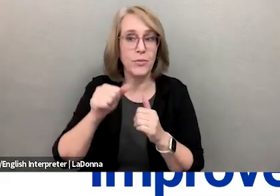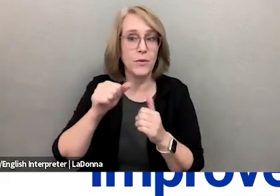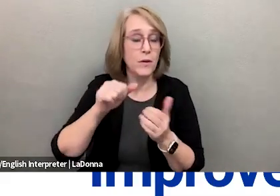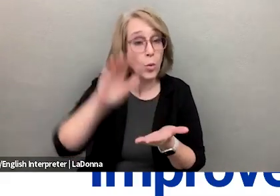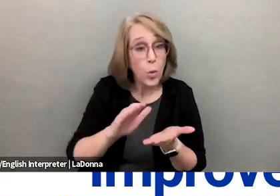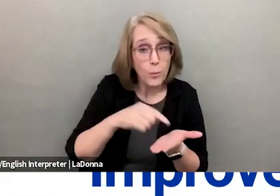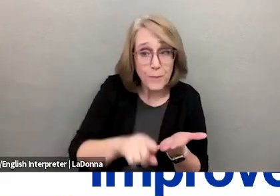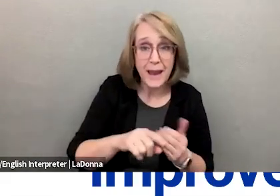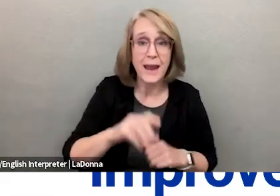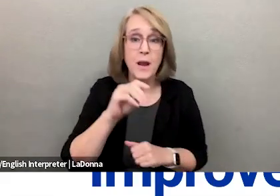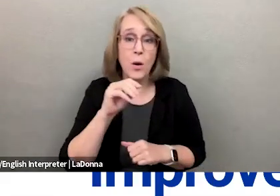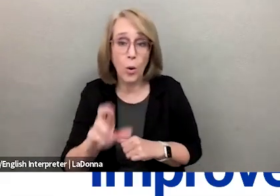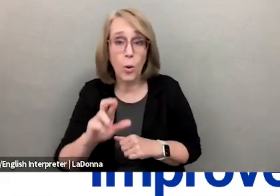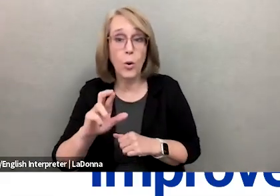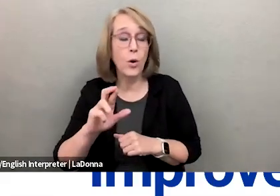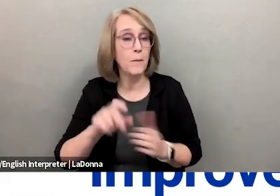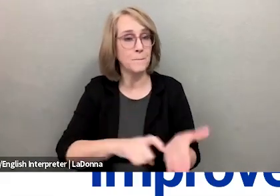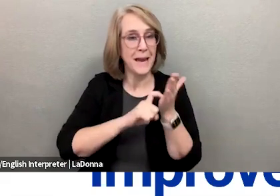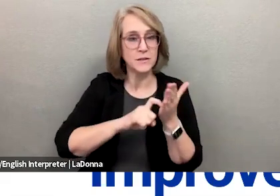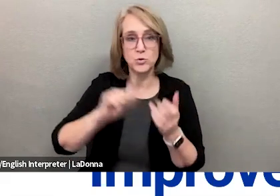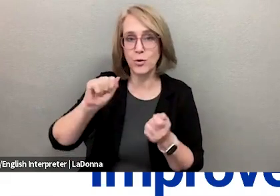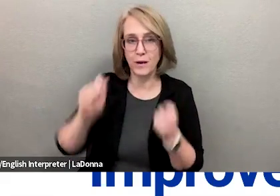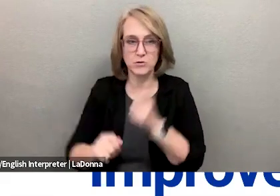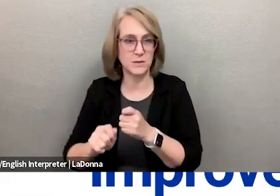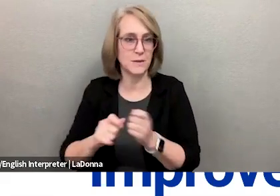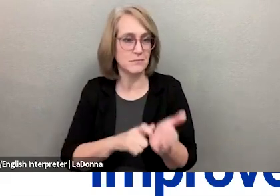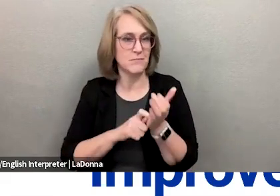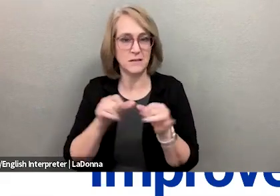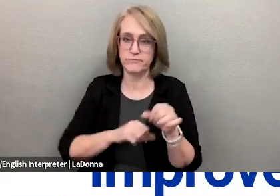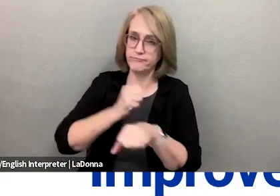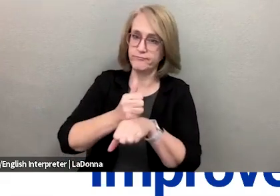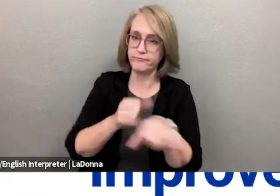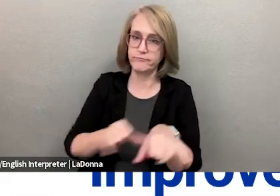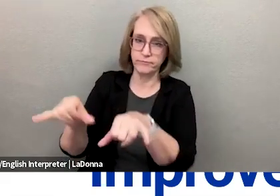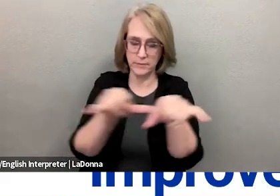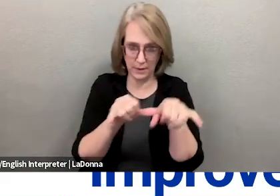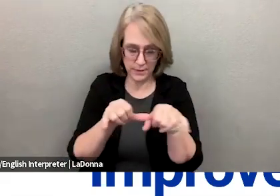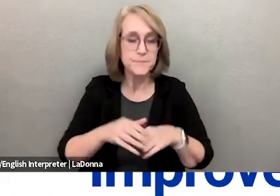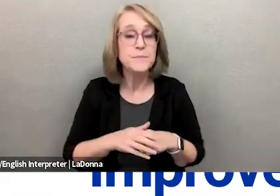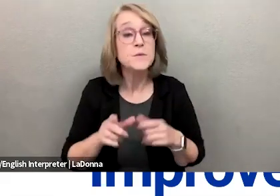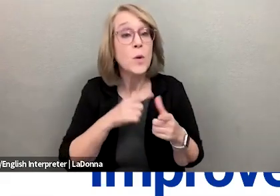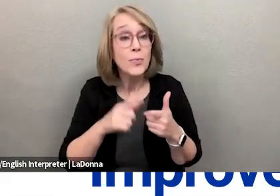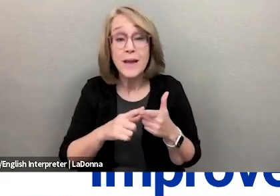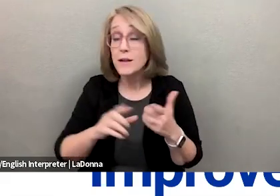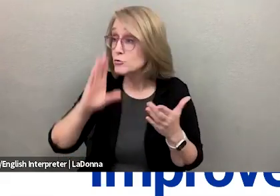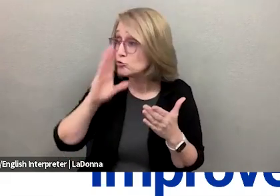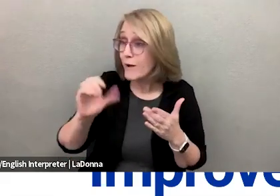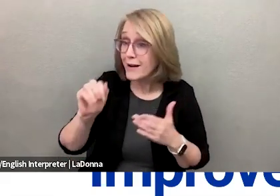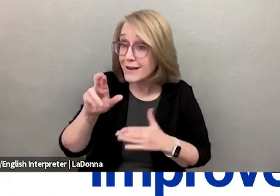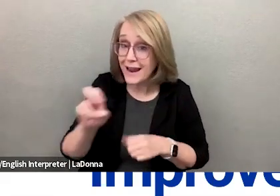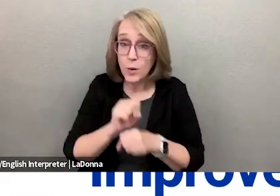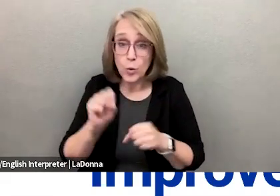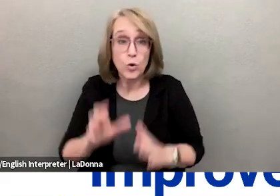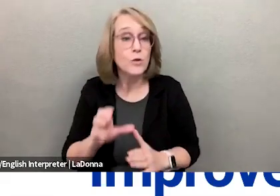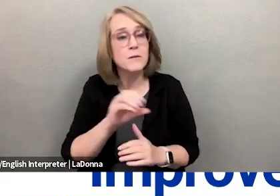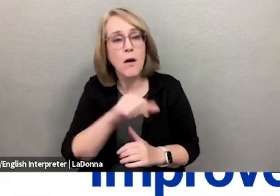we could see better funding of financial literacy programs so that direct care workers and other low-wage workers could understand their job